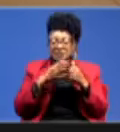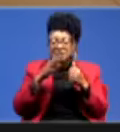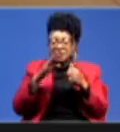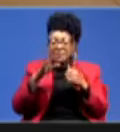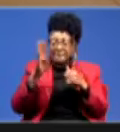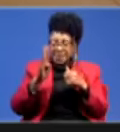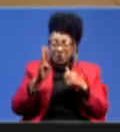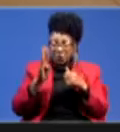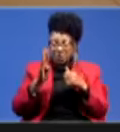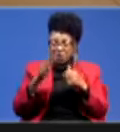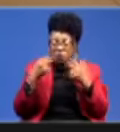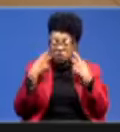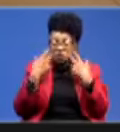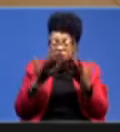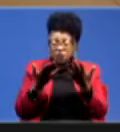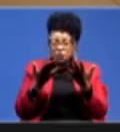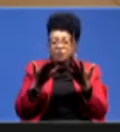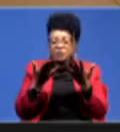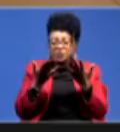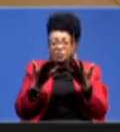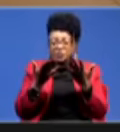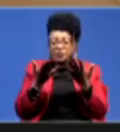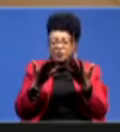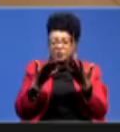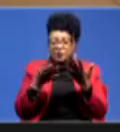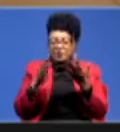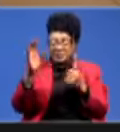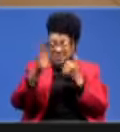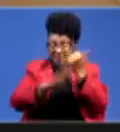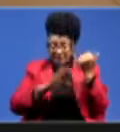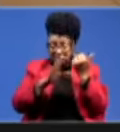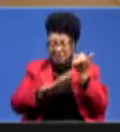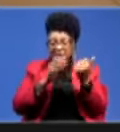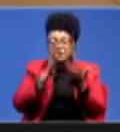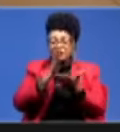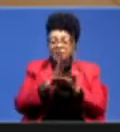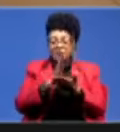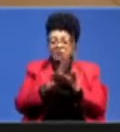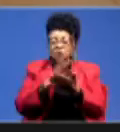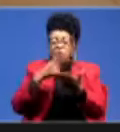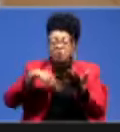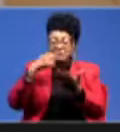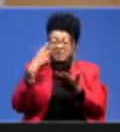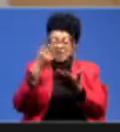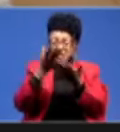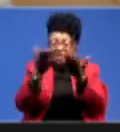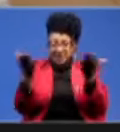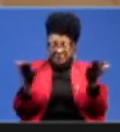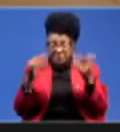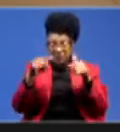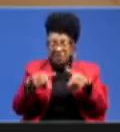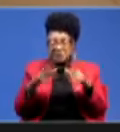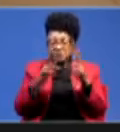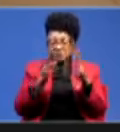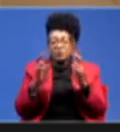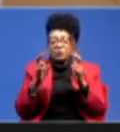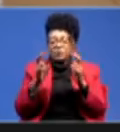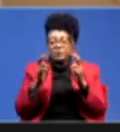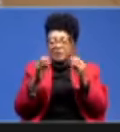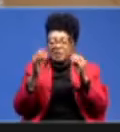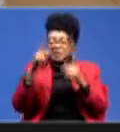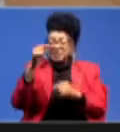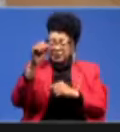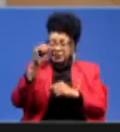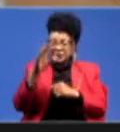18.47 billion. We saw even the president of this country, and in fact, we will be seeing him over this matter. Because the Teacher